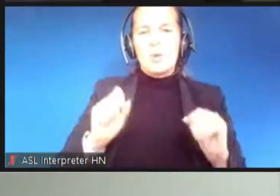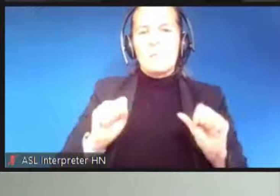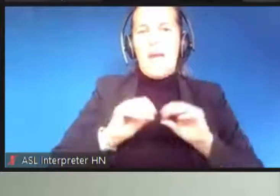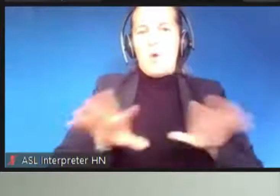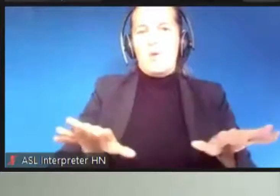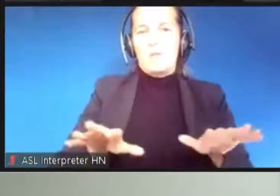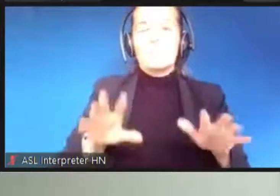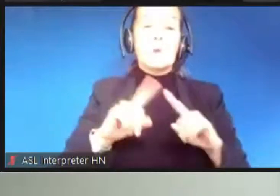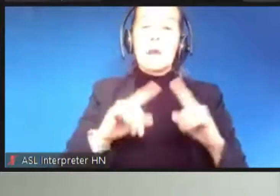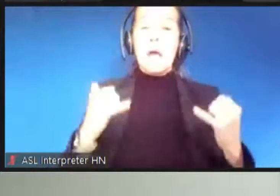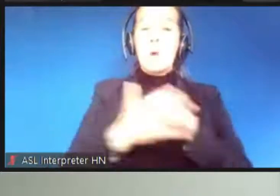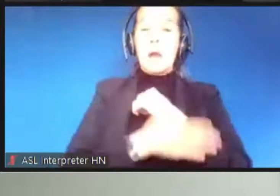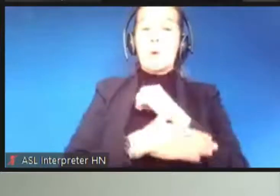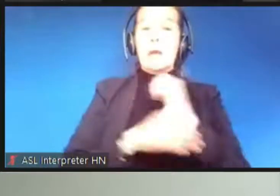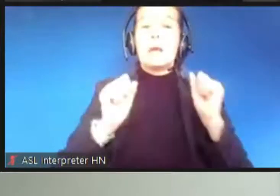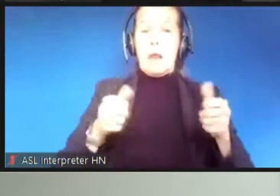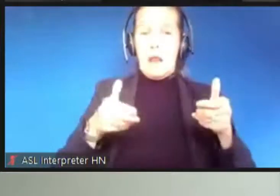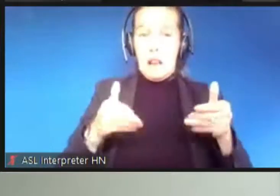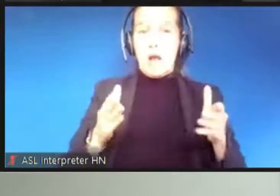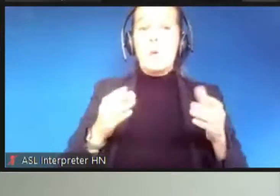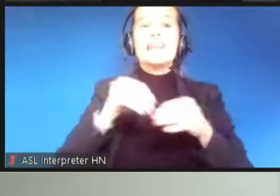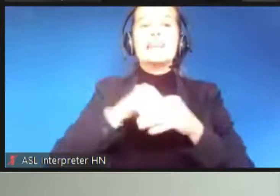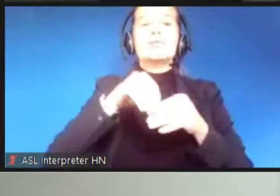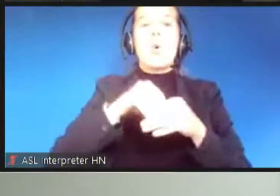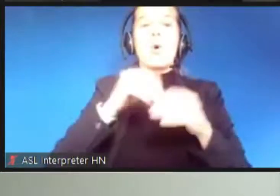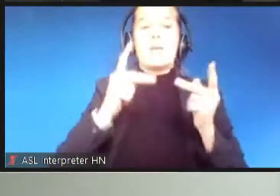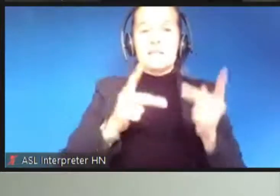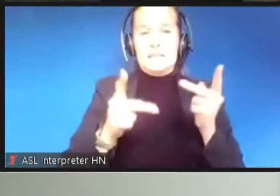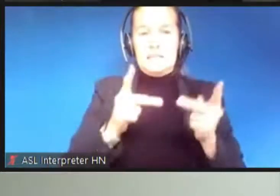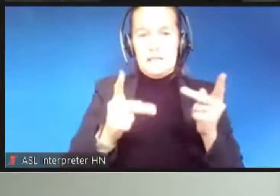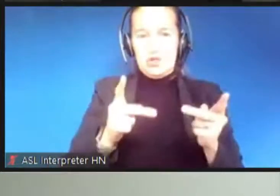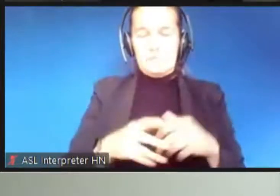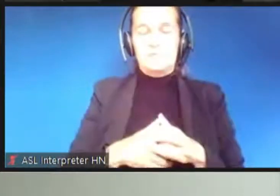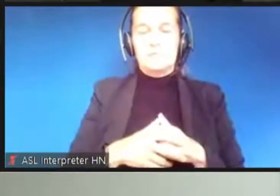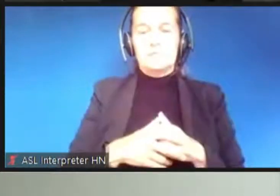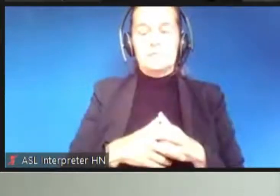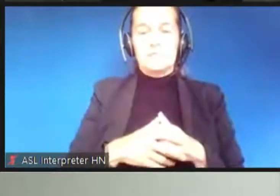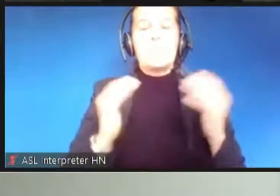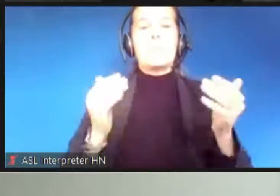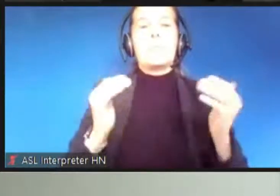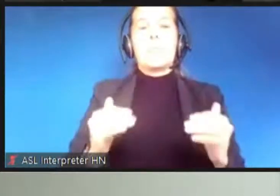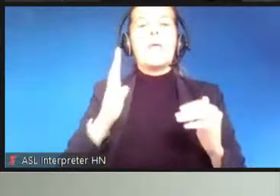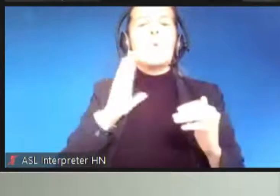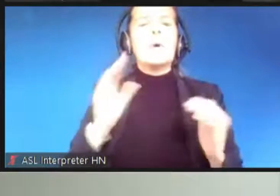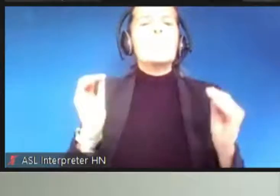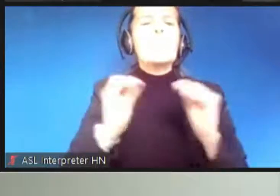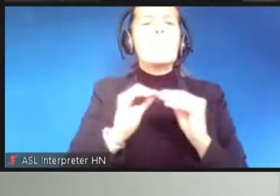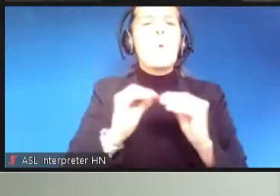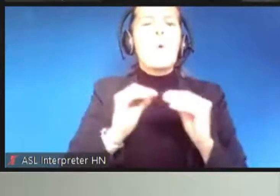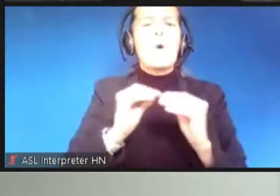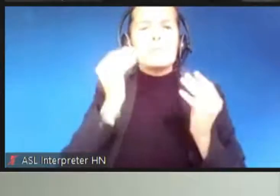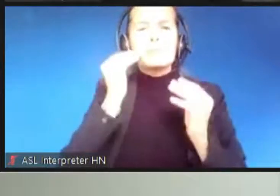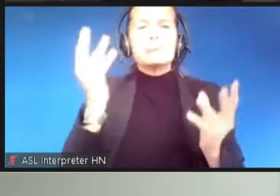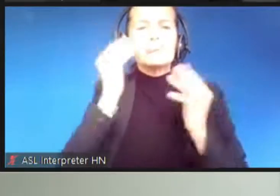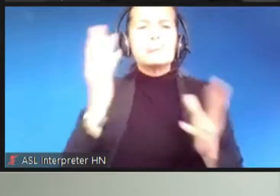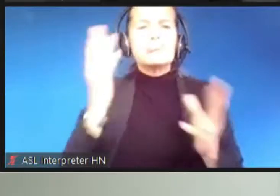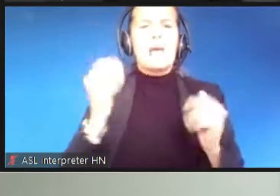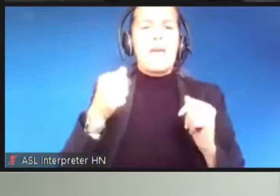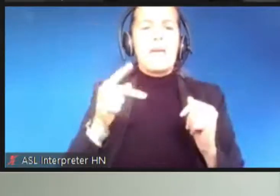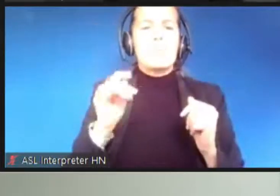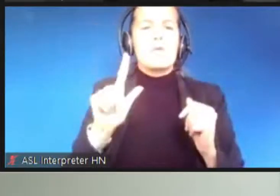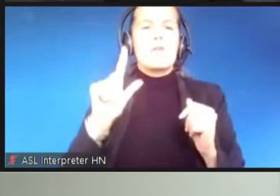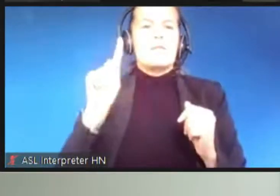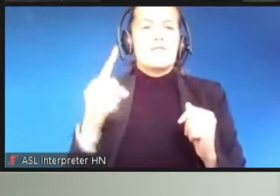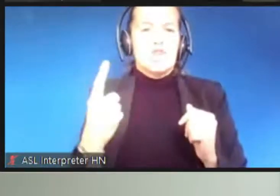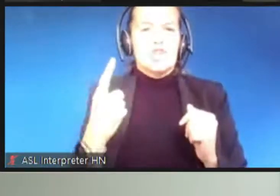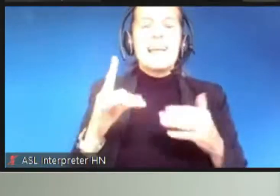threshold to allow indoor visitation. And there will be more guidance coming on April 1st